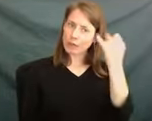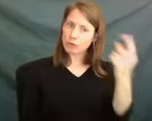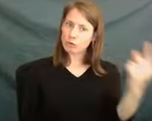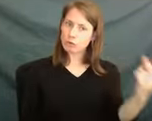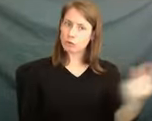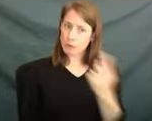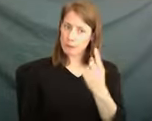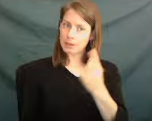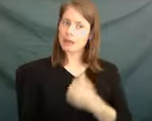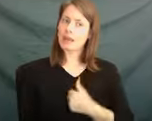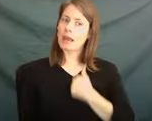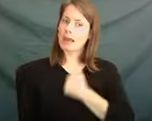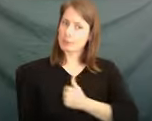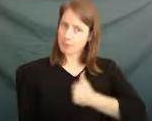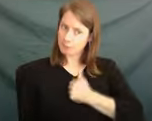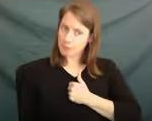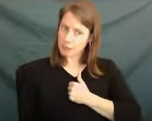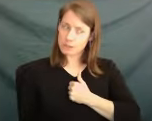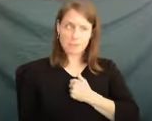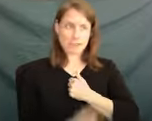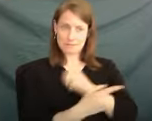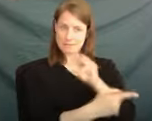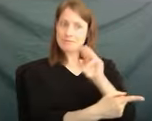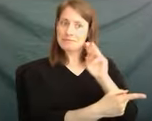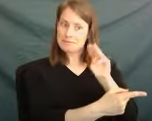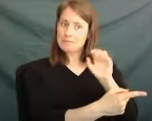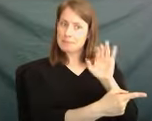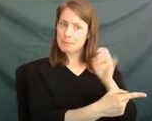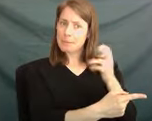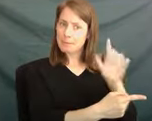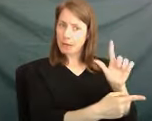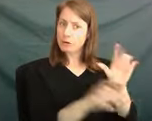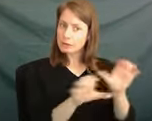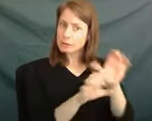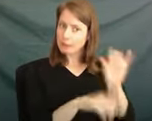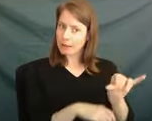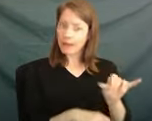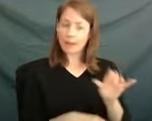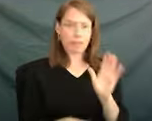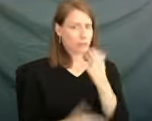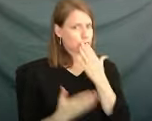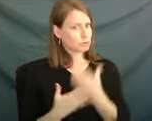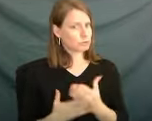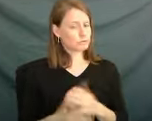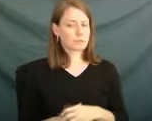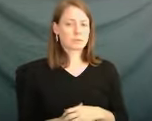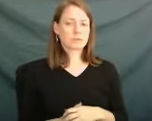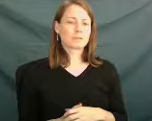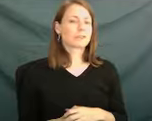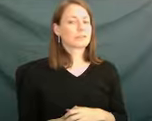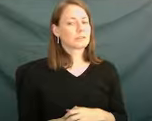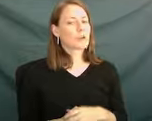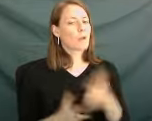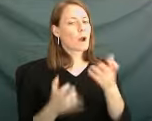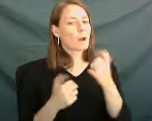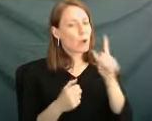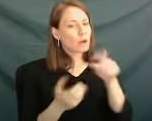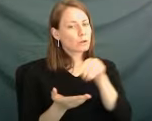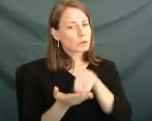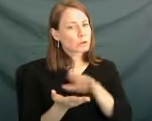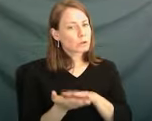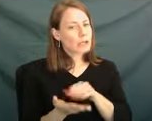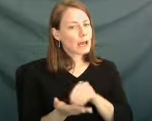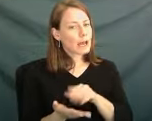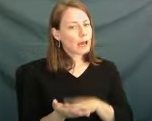idea. Different things that you've got to do to show each of these points. Okay, the right equipment, thank you very much. So bring in the